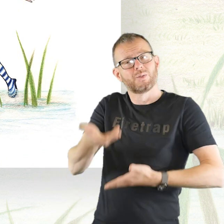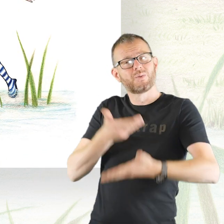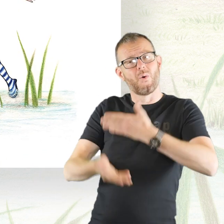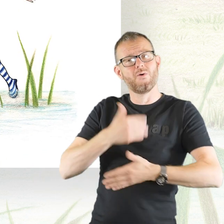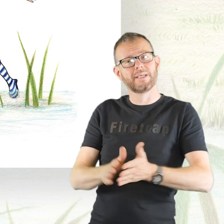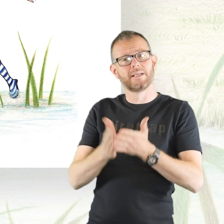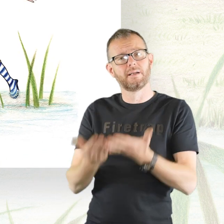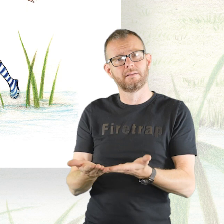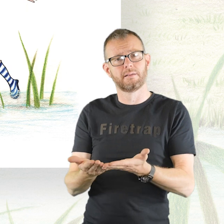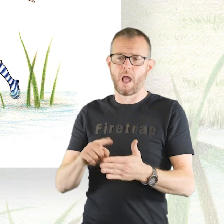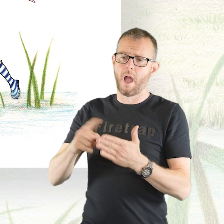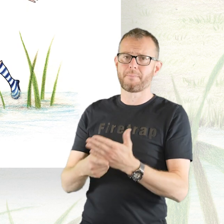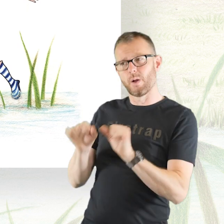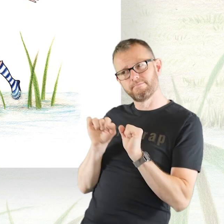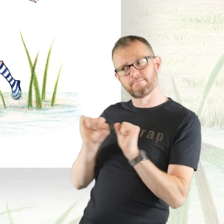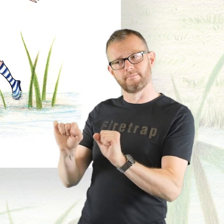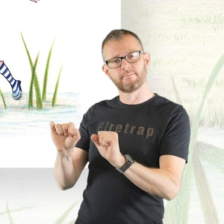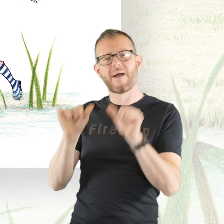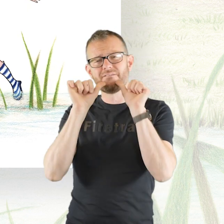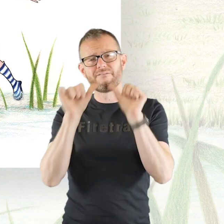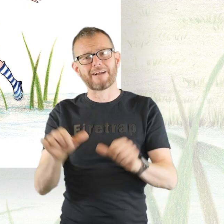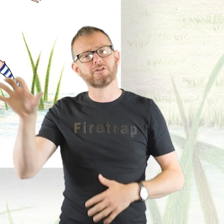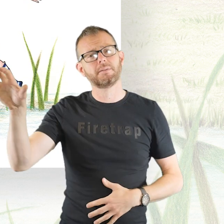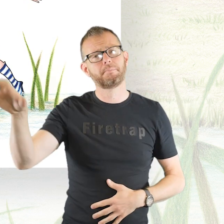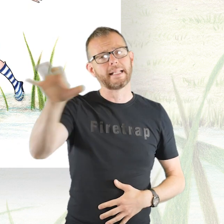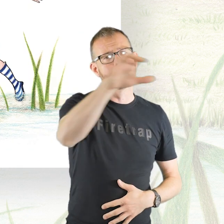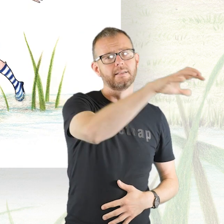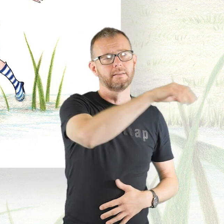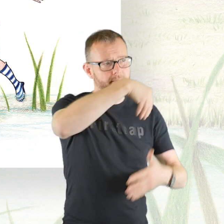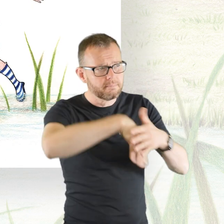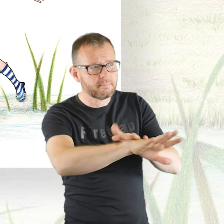This is a story about their favourite places in Suffolk.